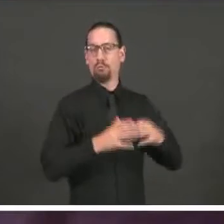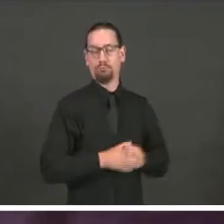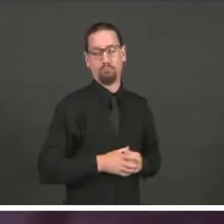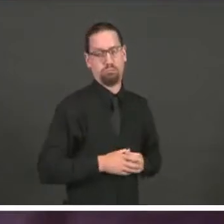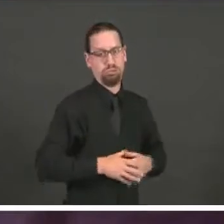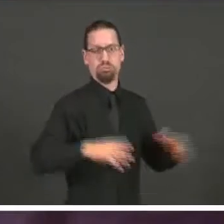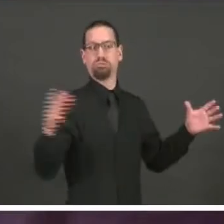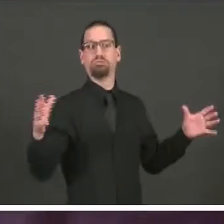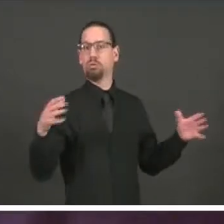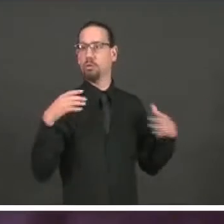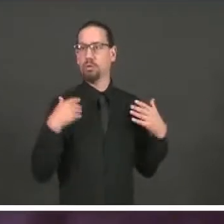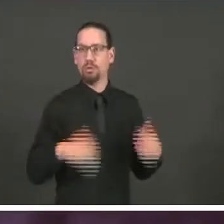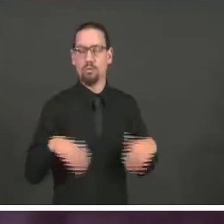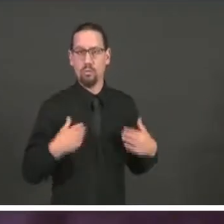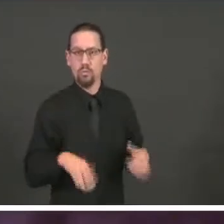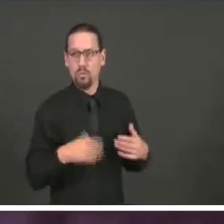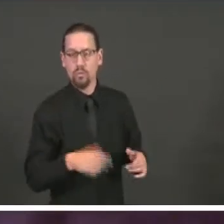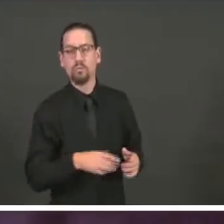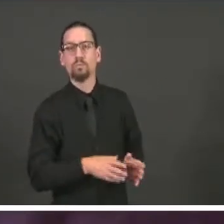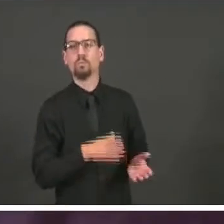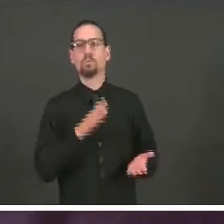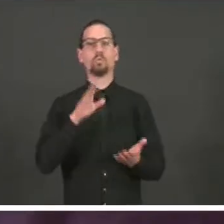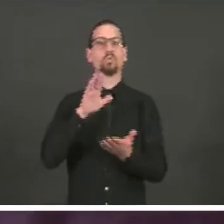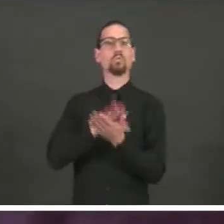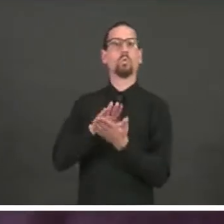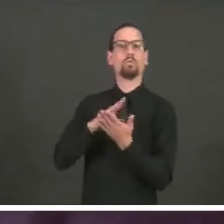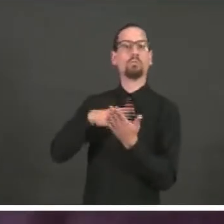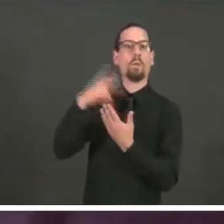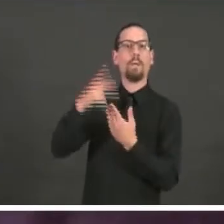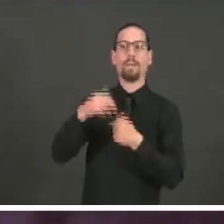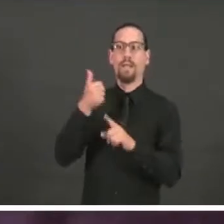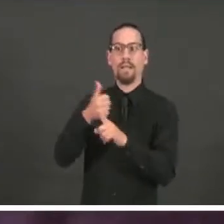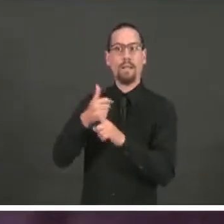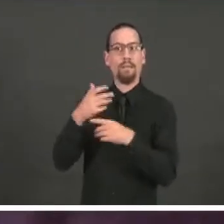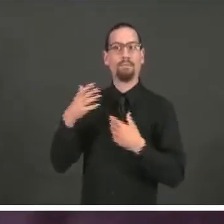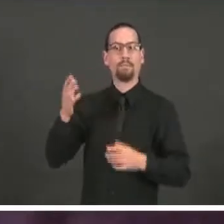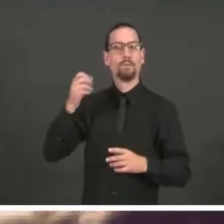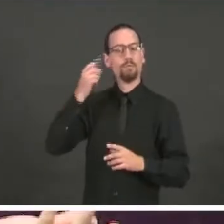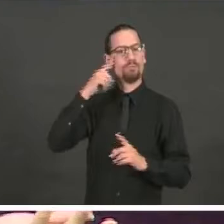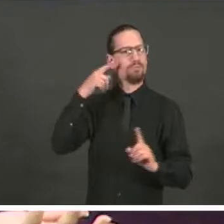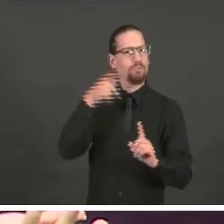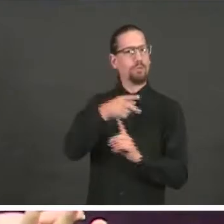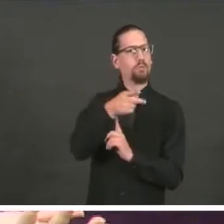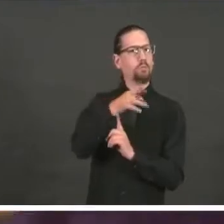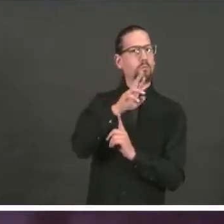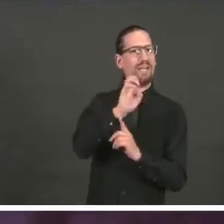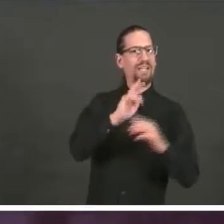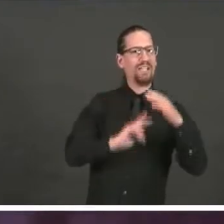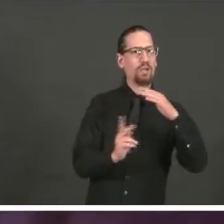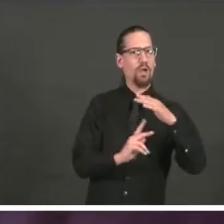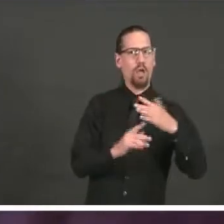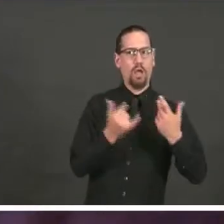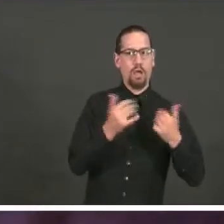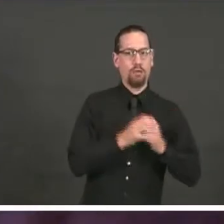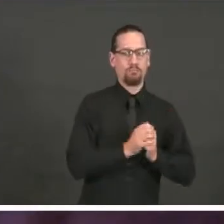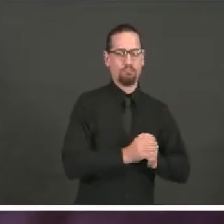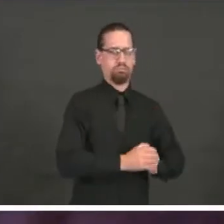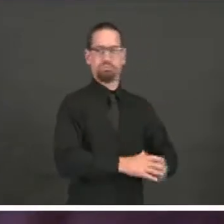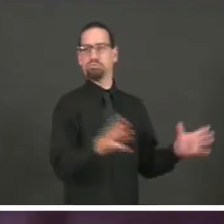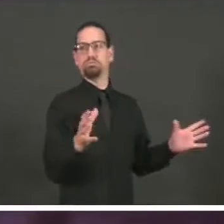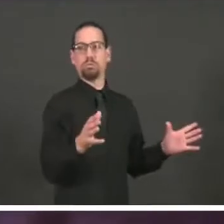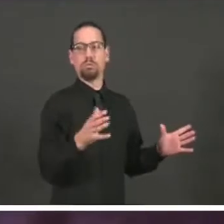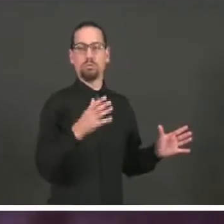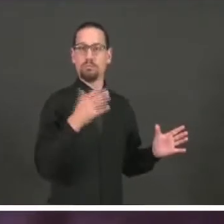most regarded in the nation for the pre-K. We also continue, if you've forgotten, to work with XQ,